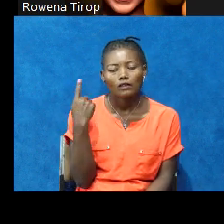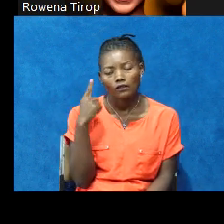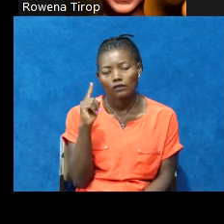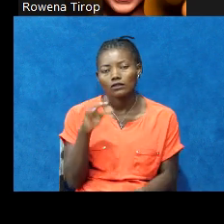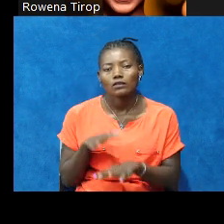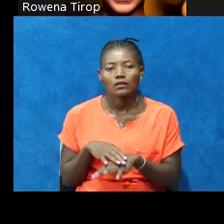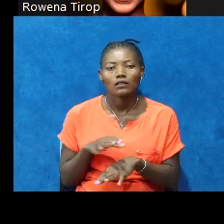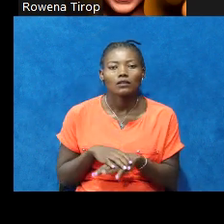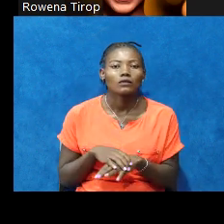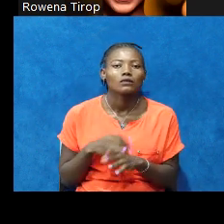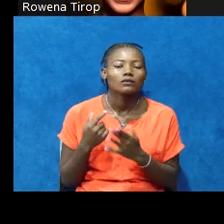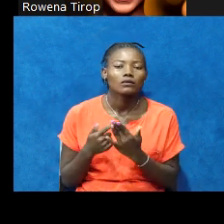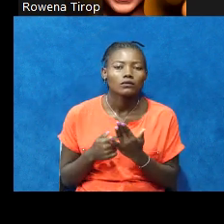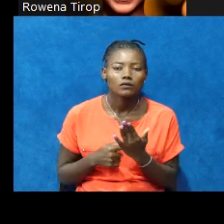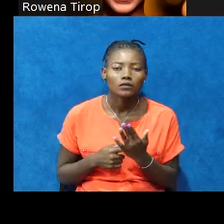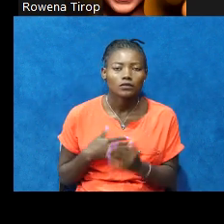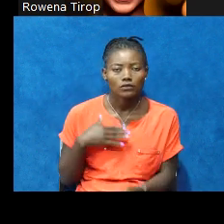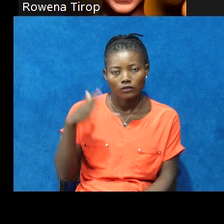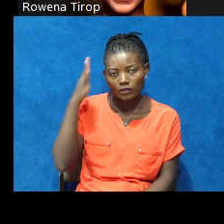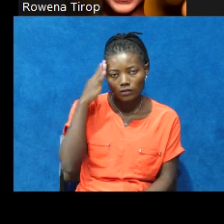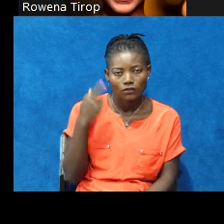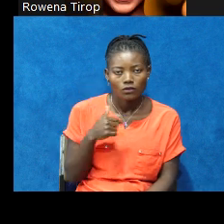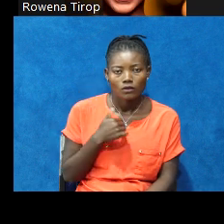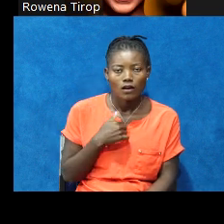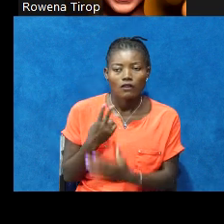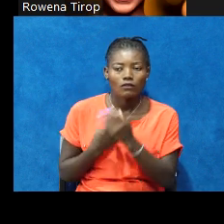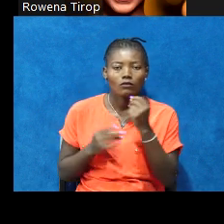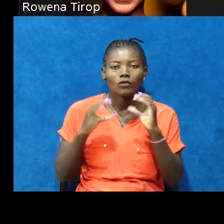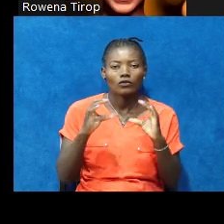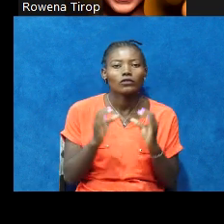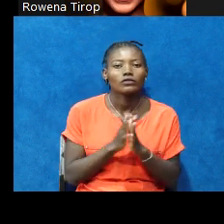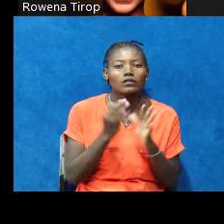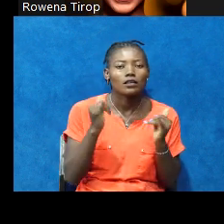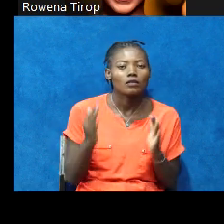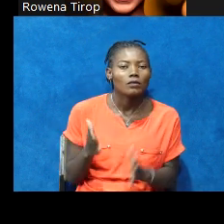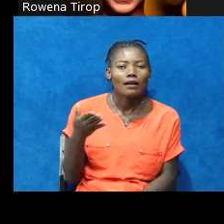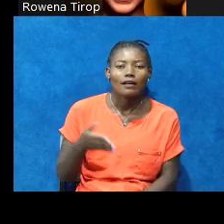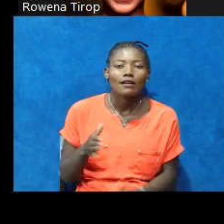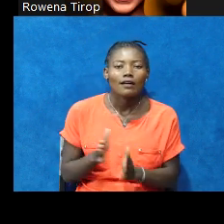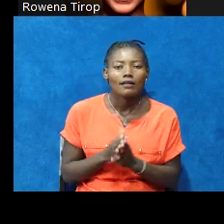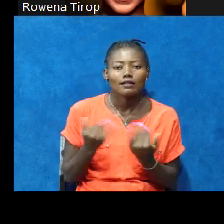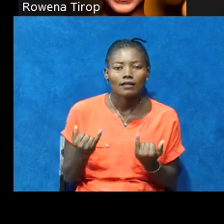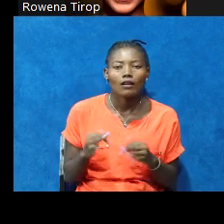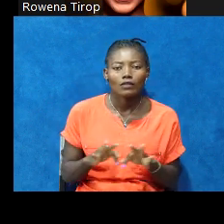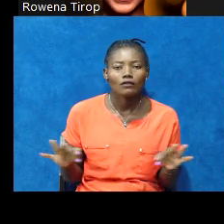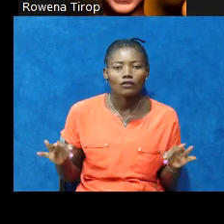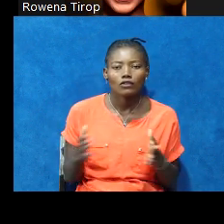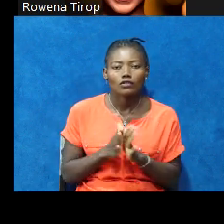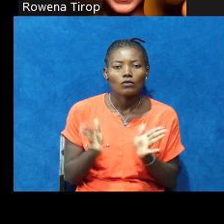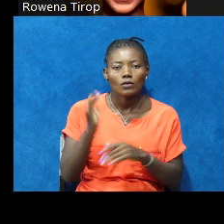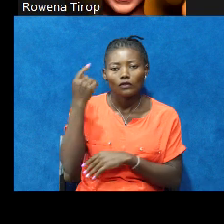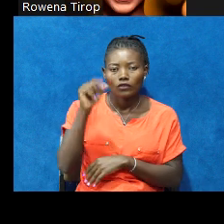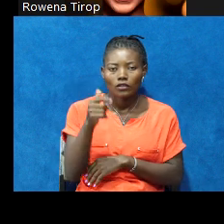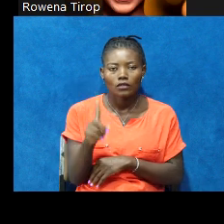a wonderful presentation. I know we have coaches, both coaches and athletes here, and the floor is now open